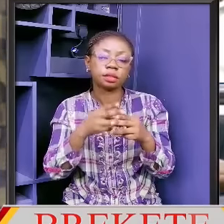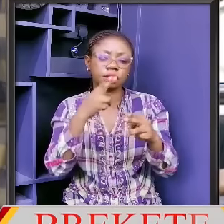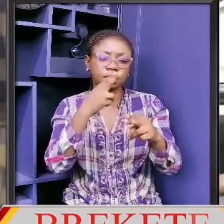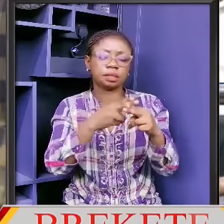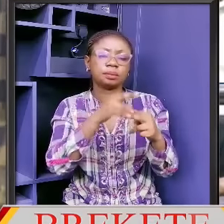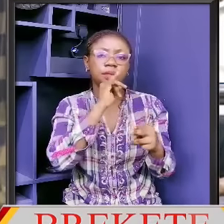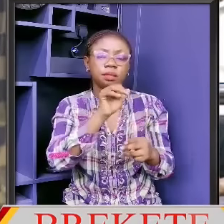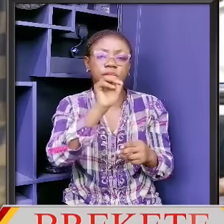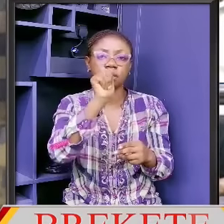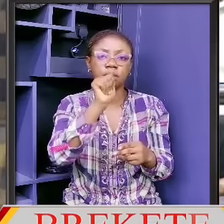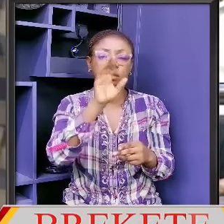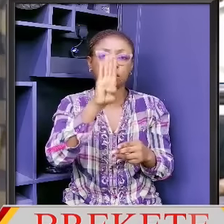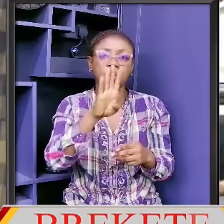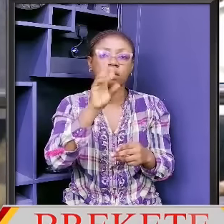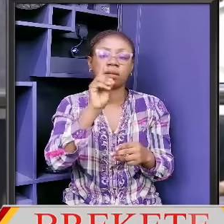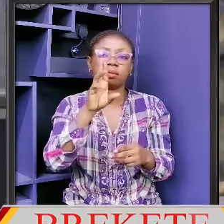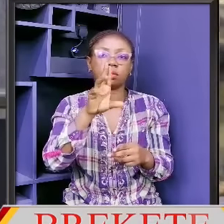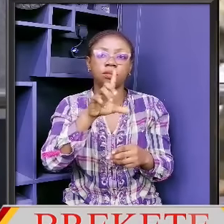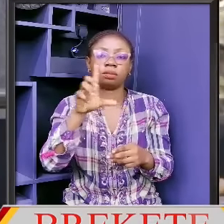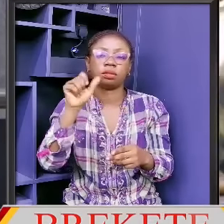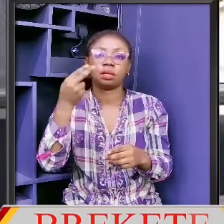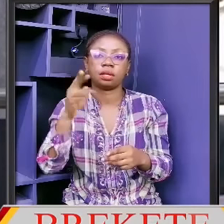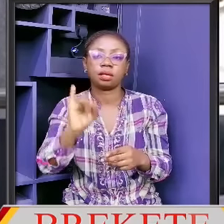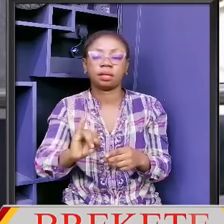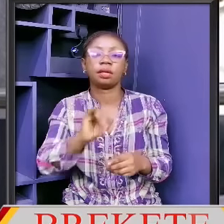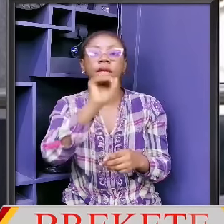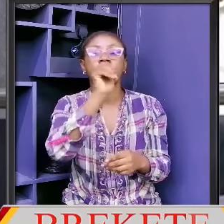Abdullahi. Yeah, Abdullahi or Abakar. That's